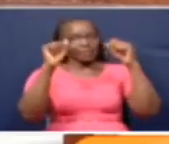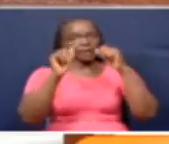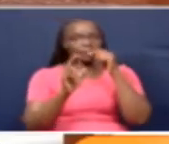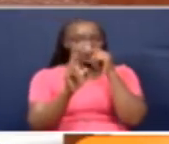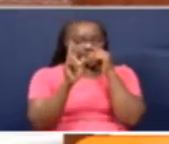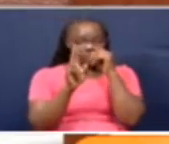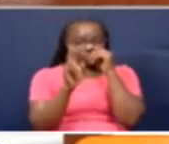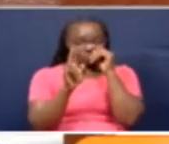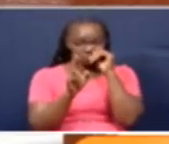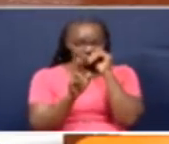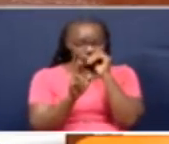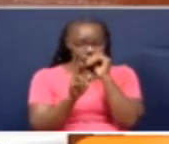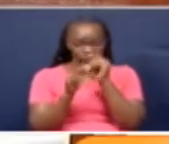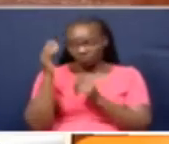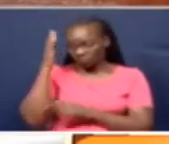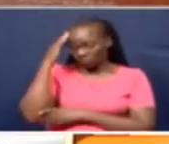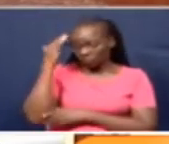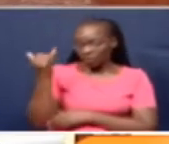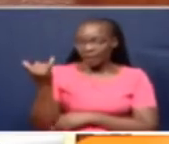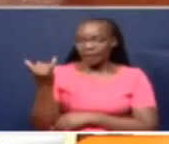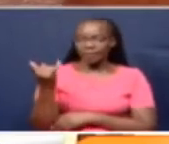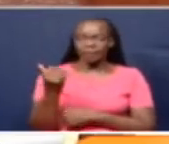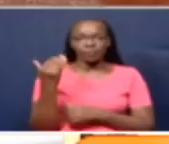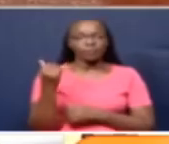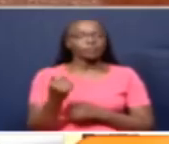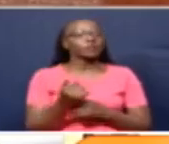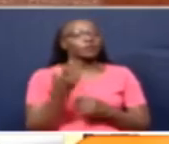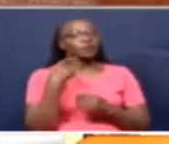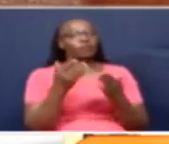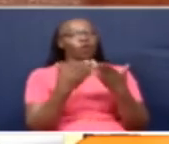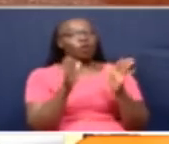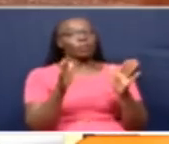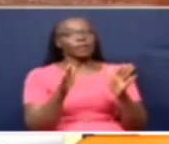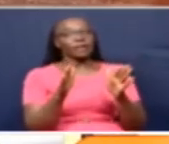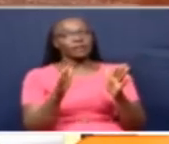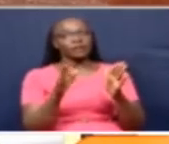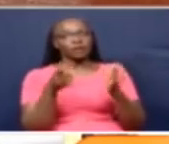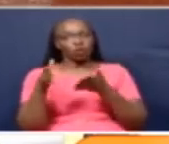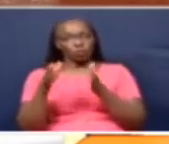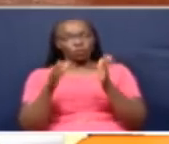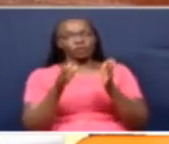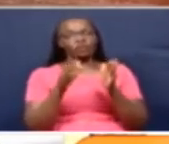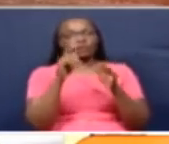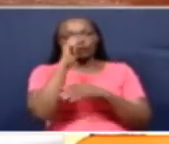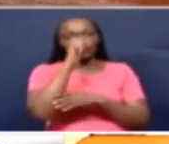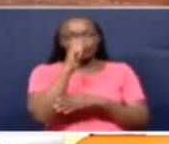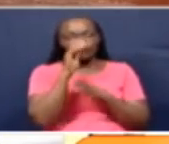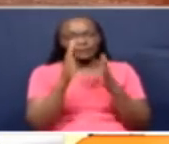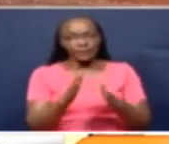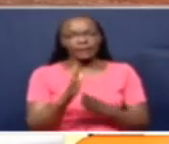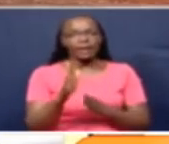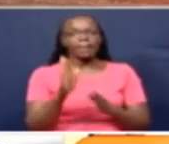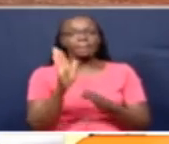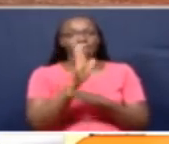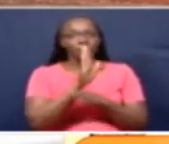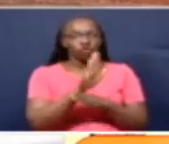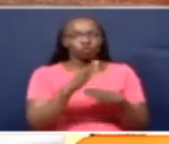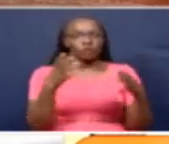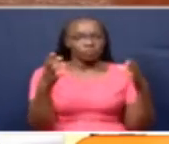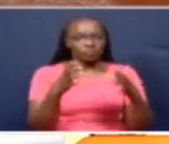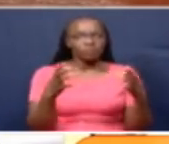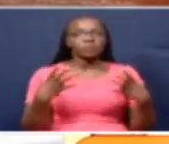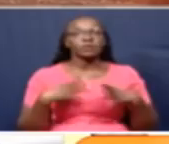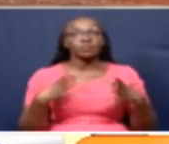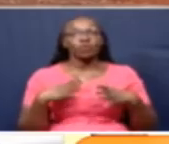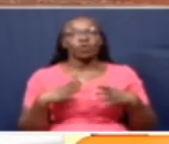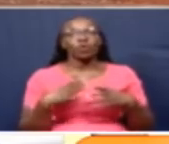why. Go on. For opening the doors for the Tanzanians, for the Burundi. I mean, the guy must have a lot of this.